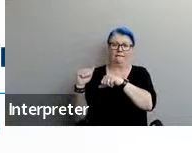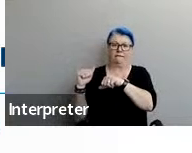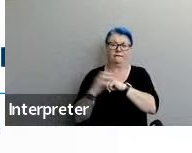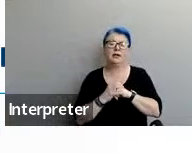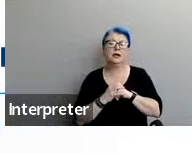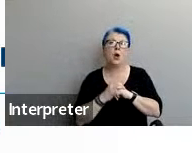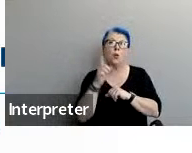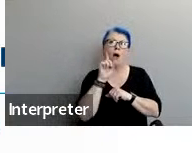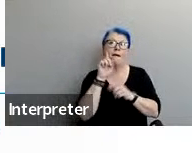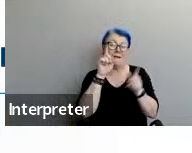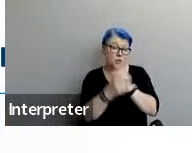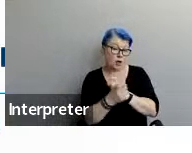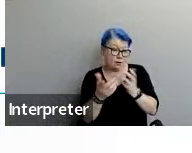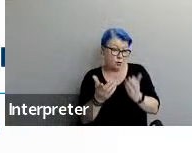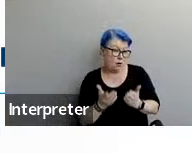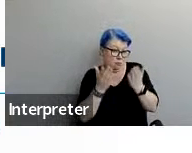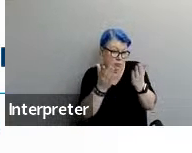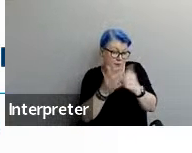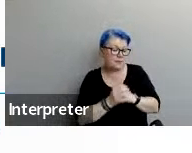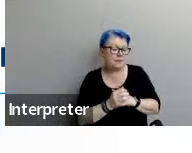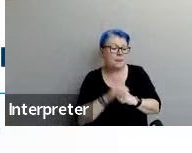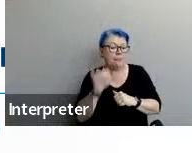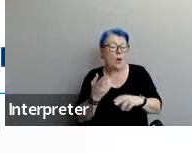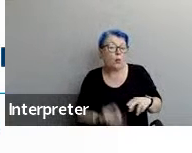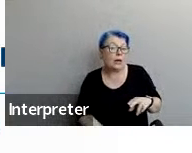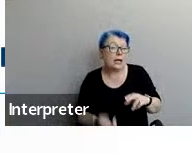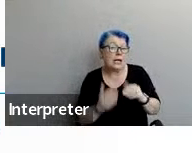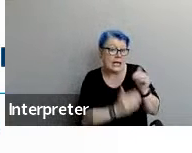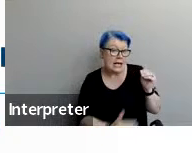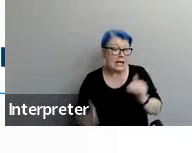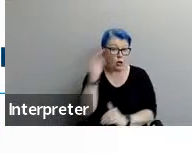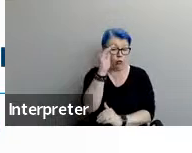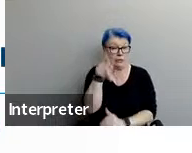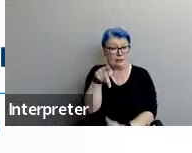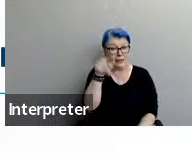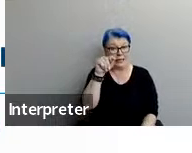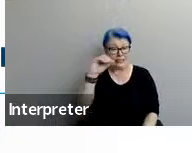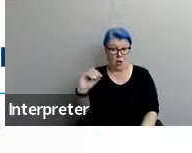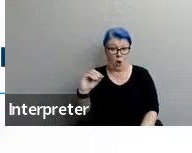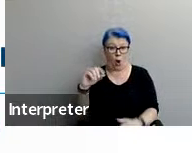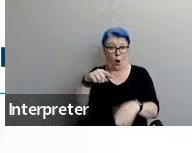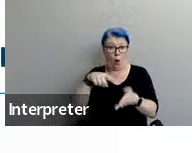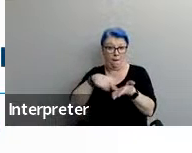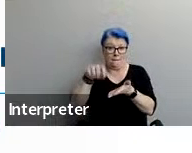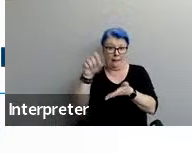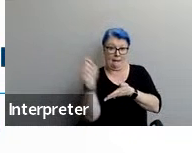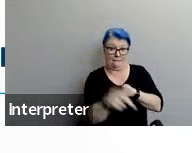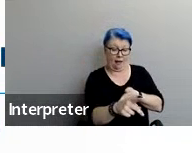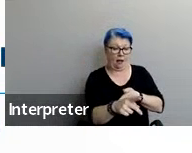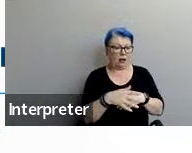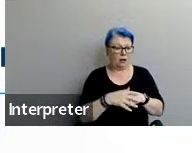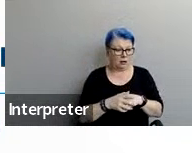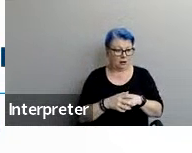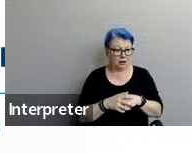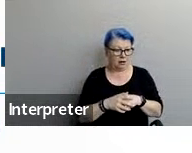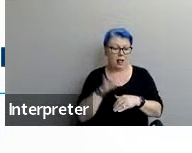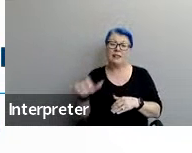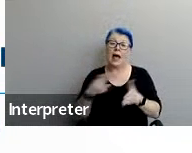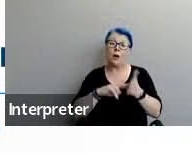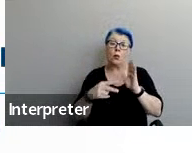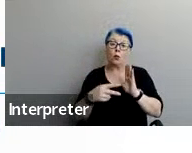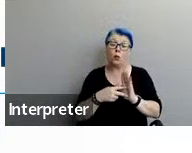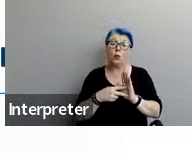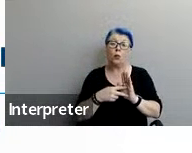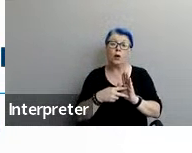the changes we're proposing is an increase in the PTO payback from 80 to 150 that would include payouts